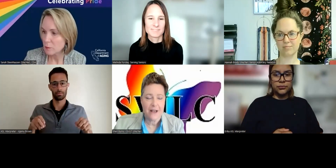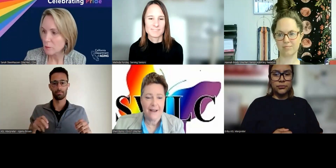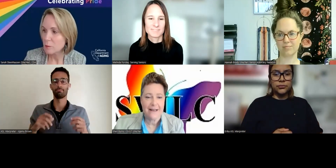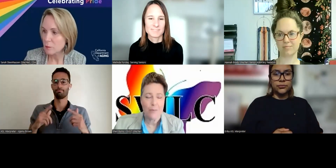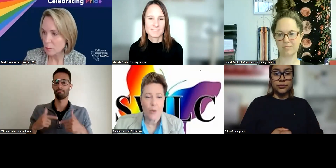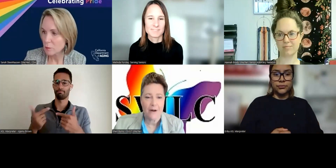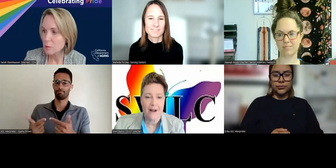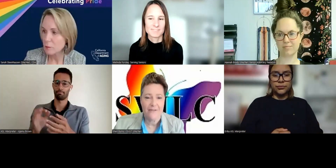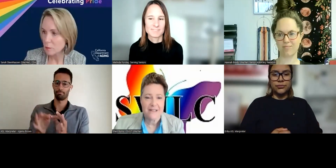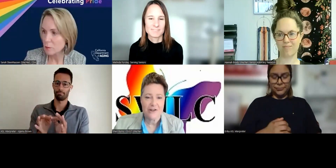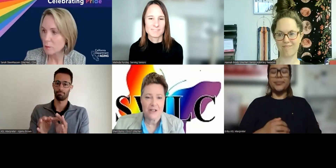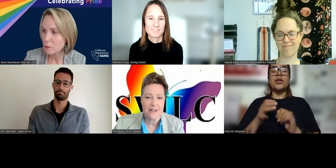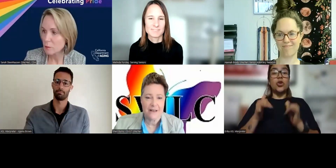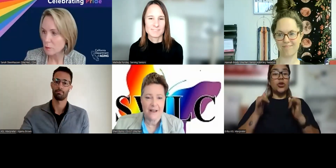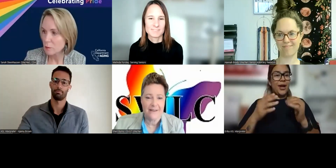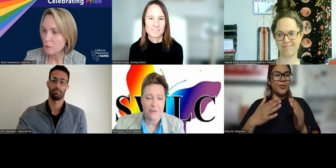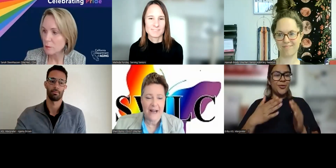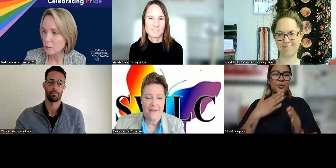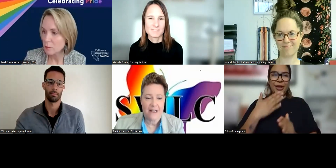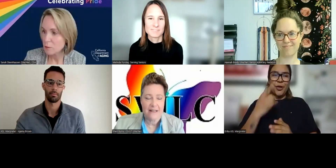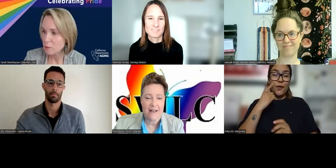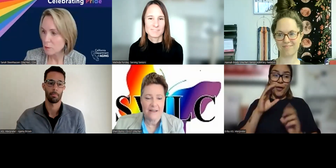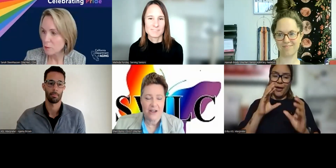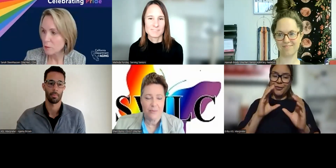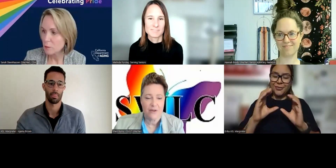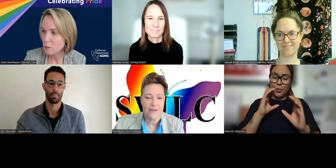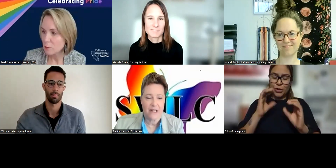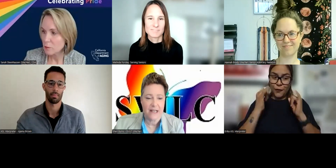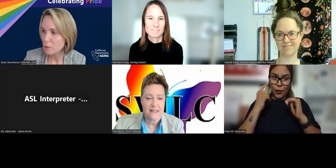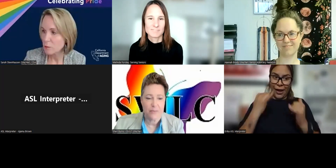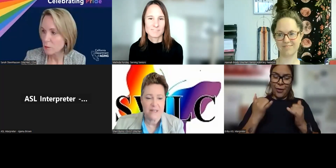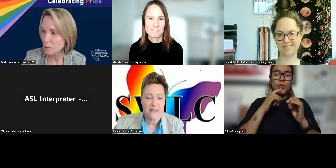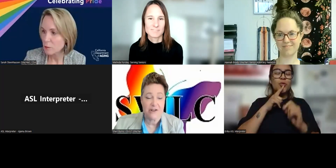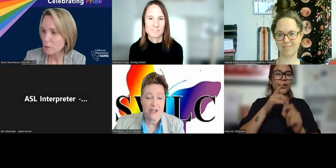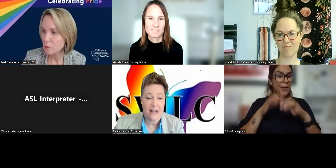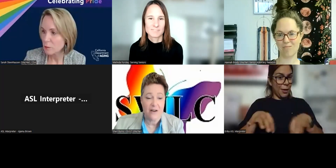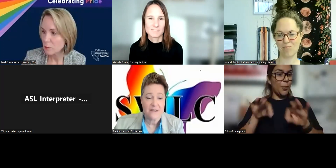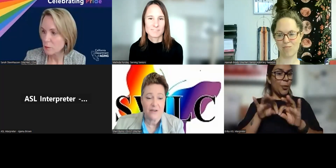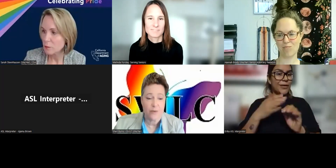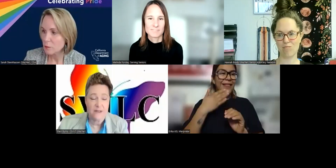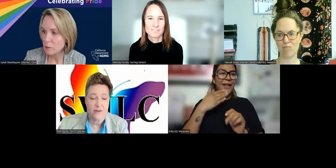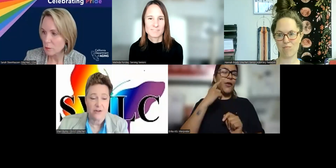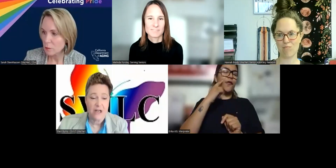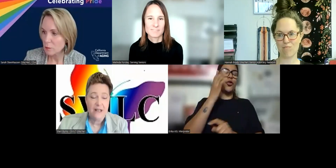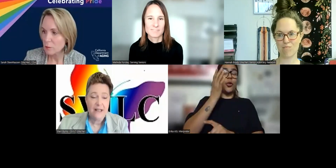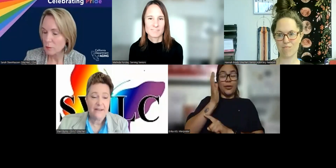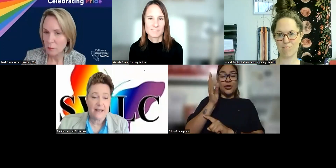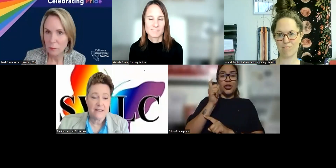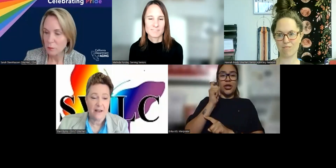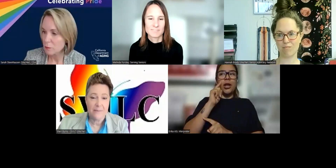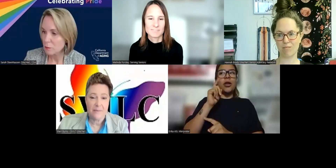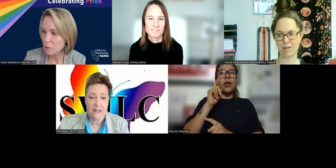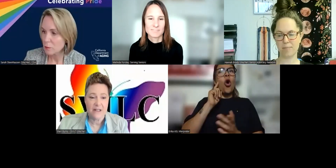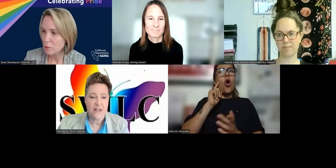rich, and important conversation that we're having, and thank you both for the excellent presentation and also the research